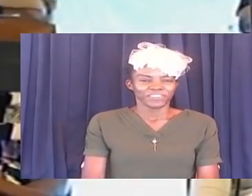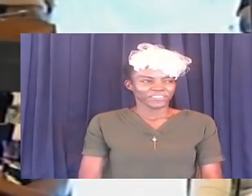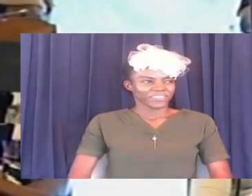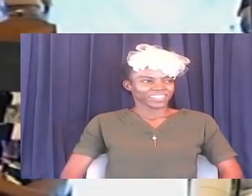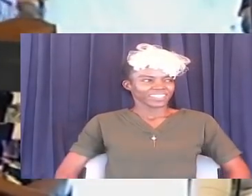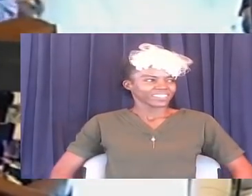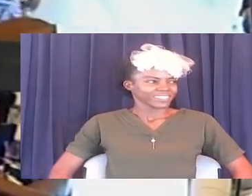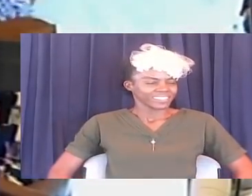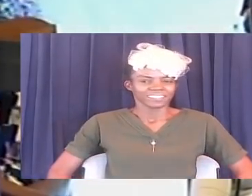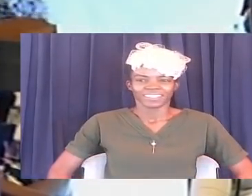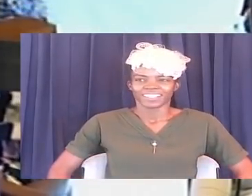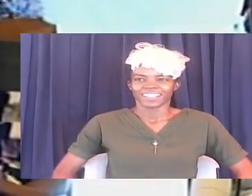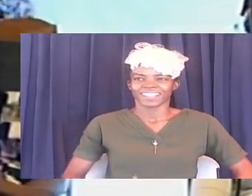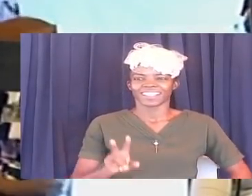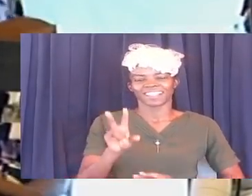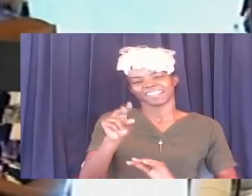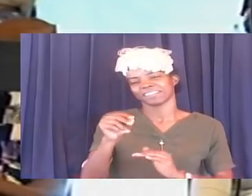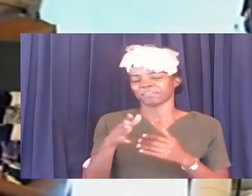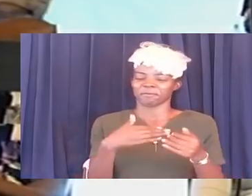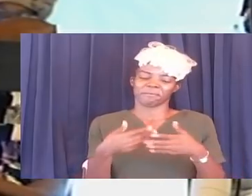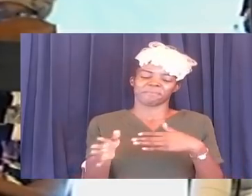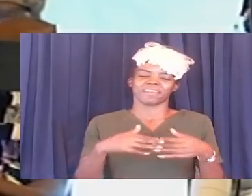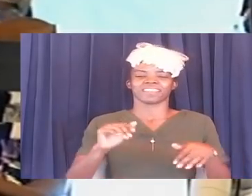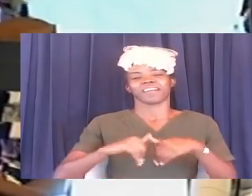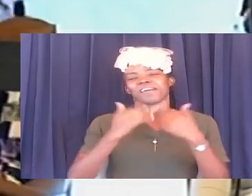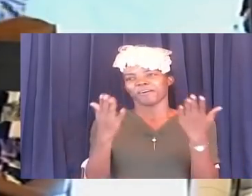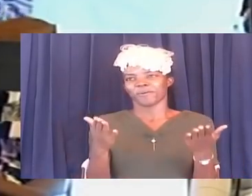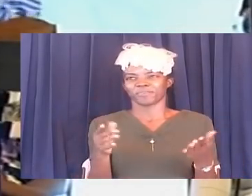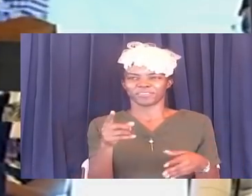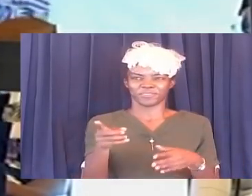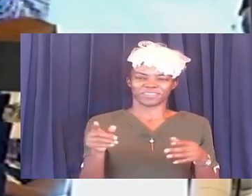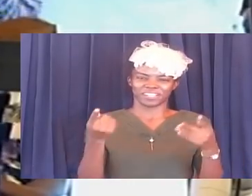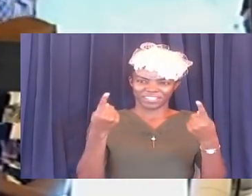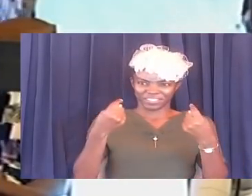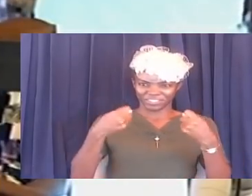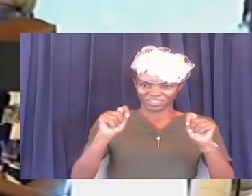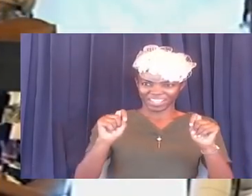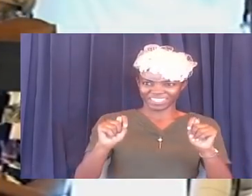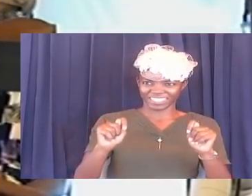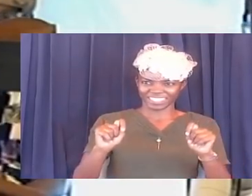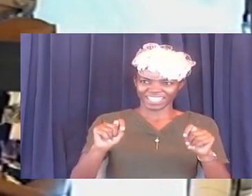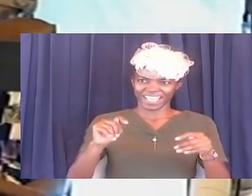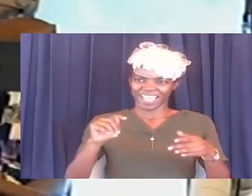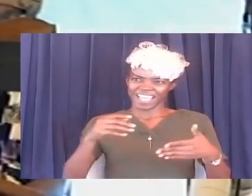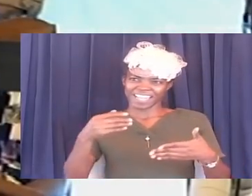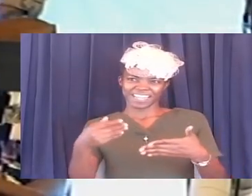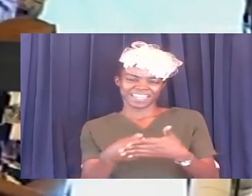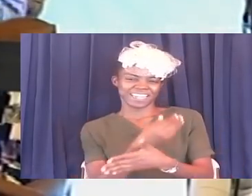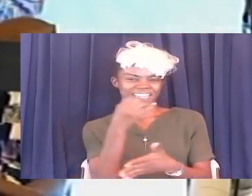Hallelujah. No matter how you try to nice it up, you can't go through. You